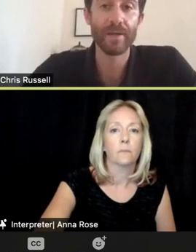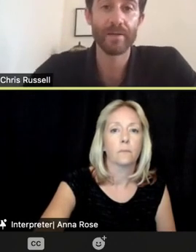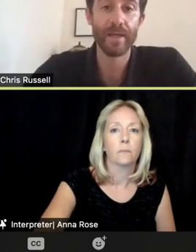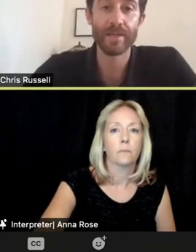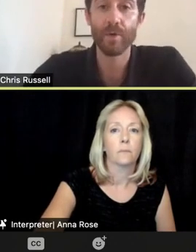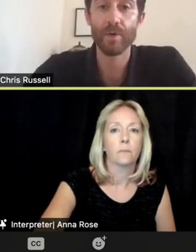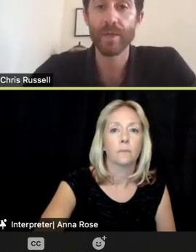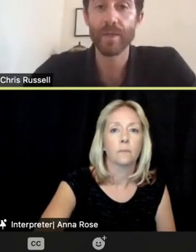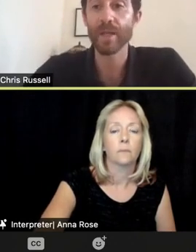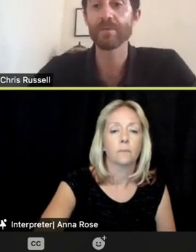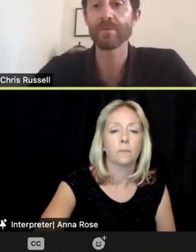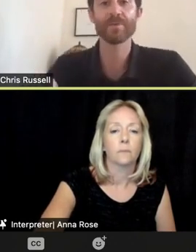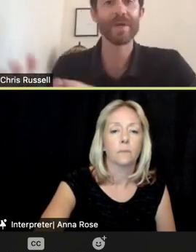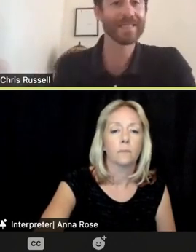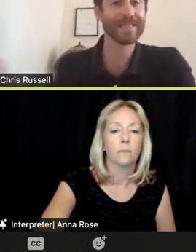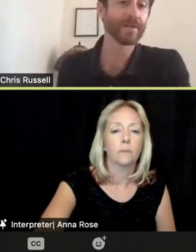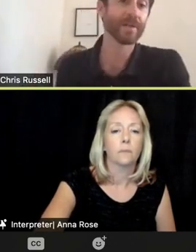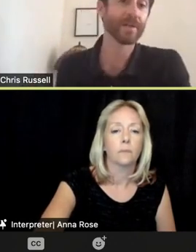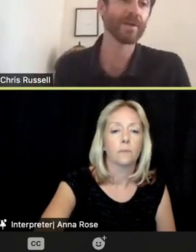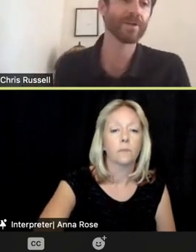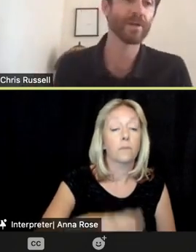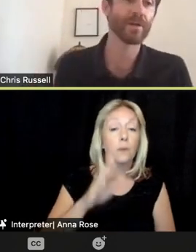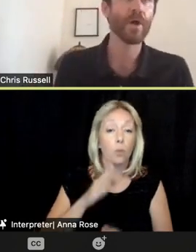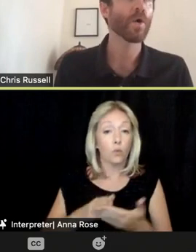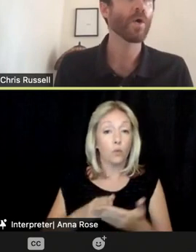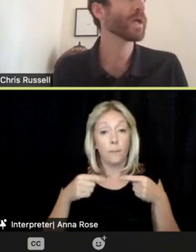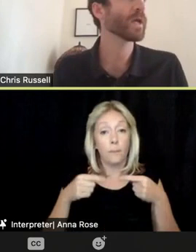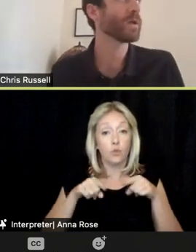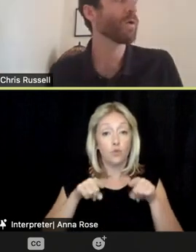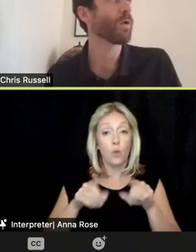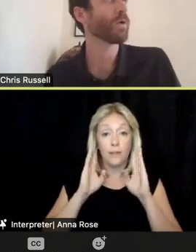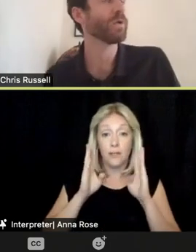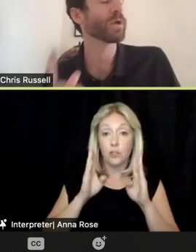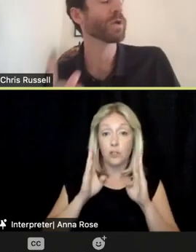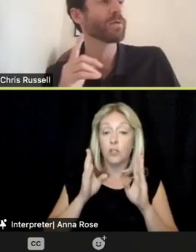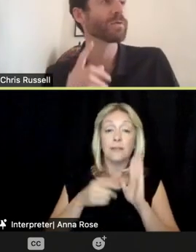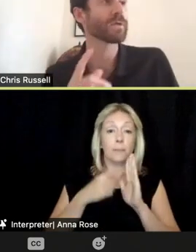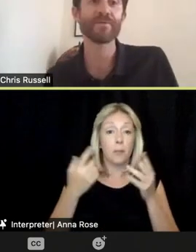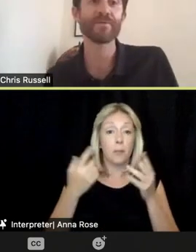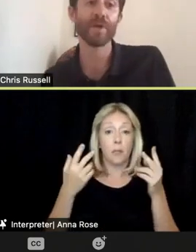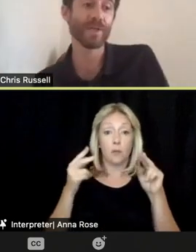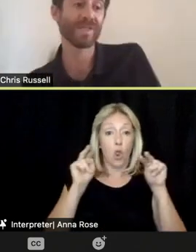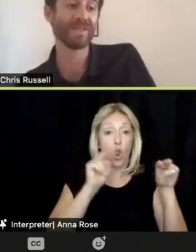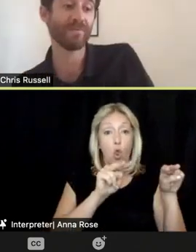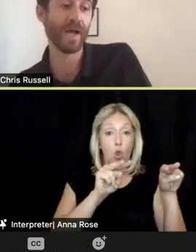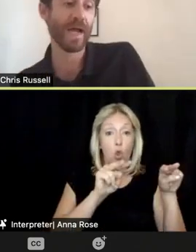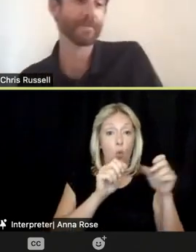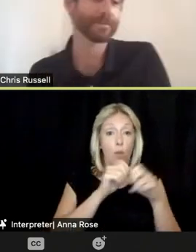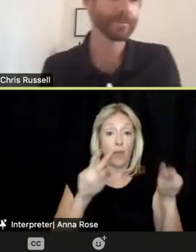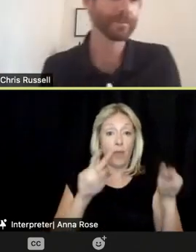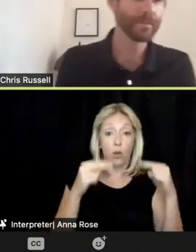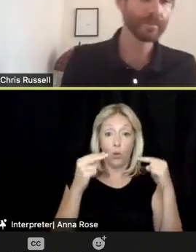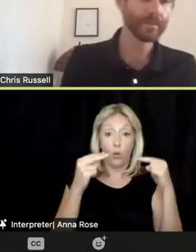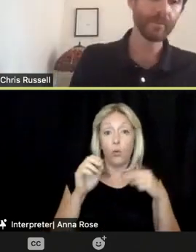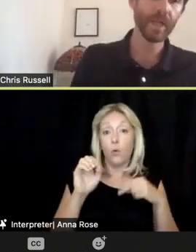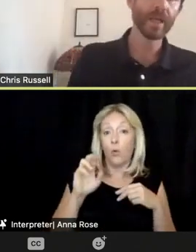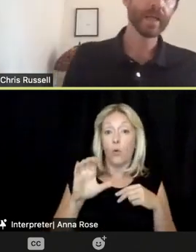not look at someone. They can express tactile attention, or they can, even sometimes for kids with